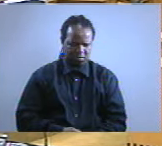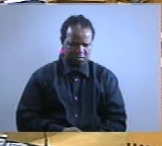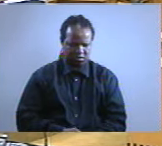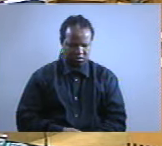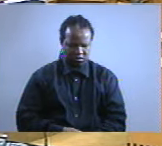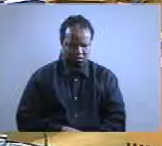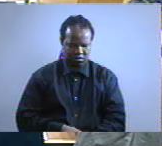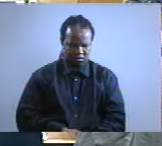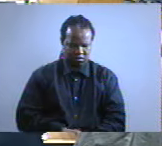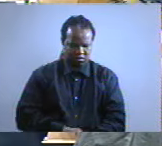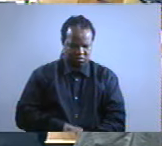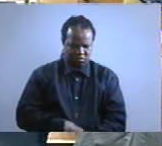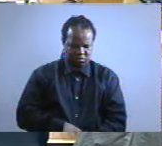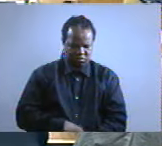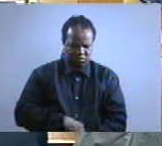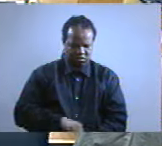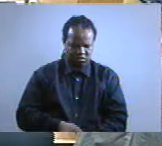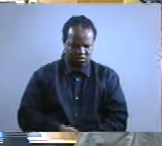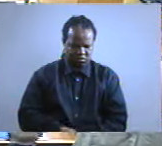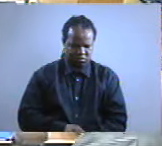Please be seated.